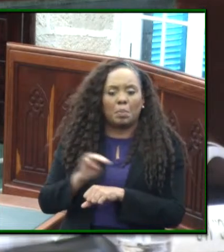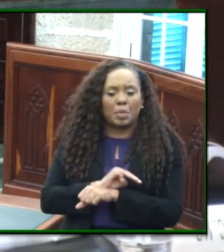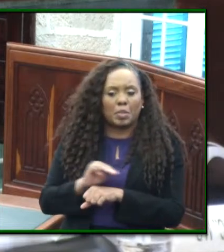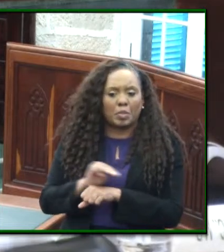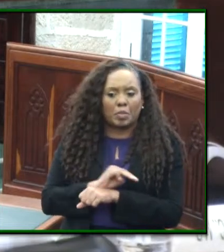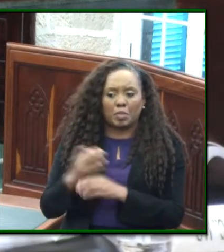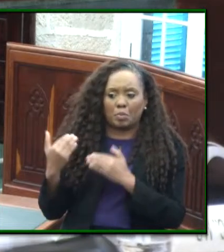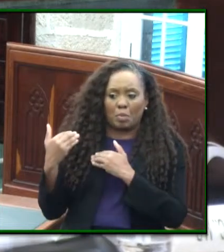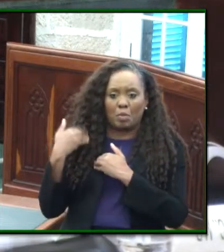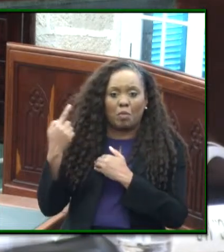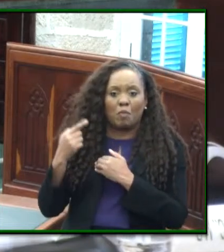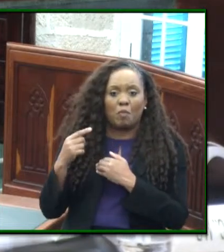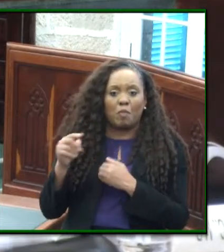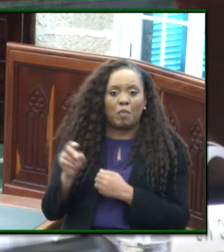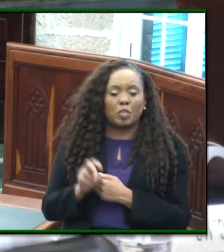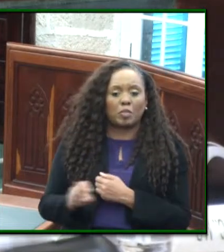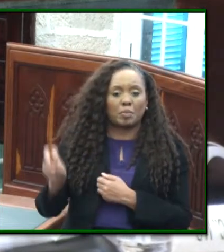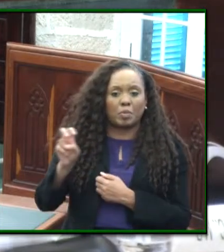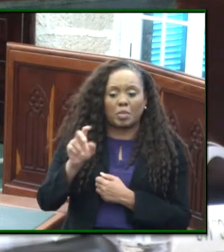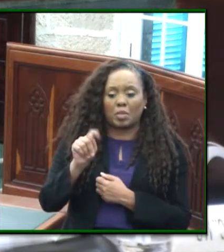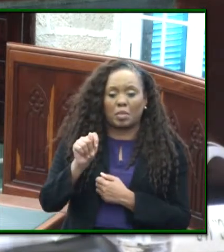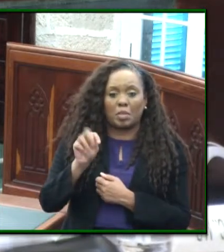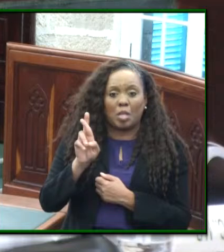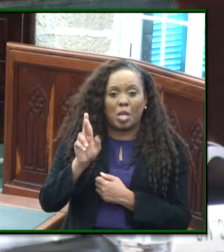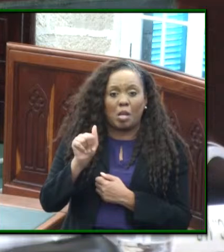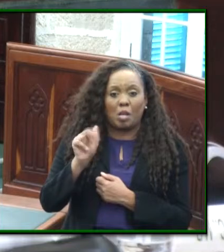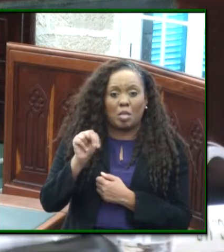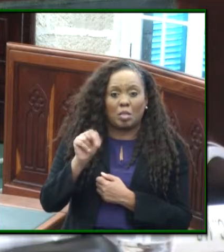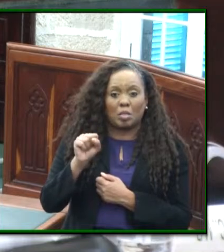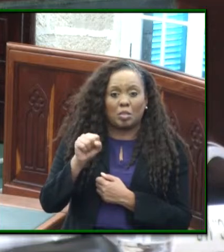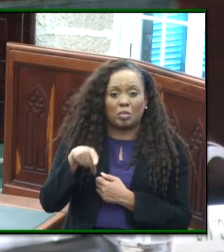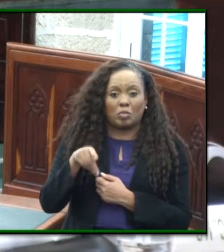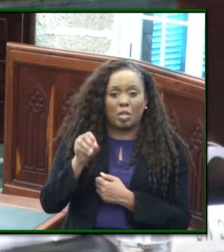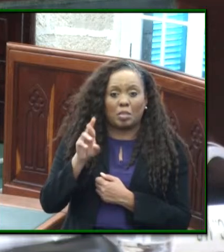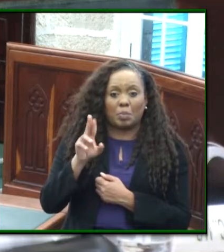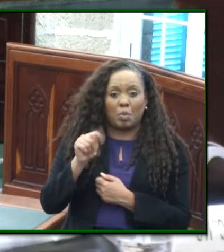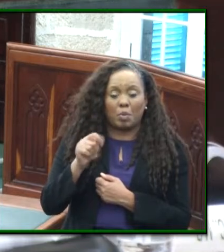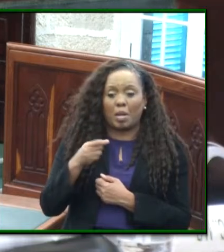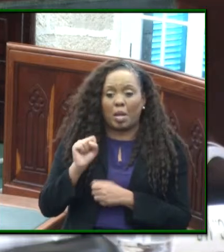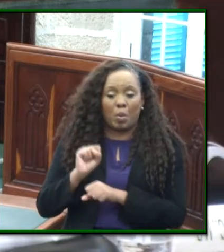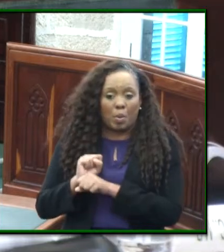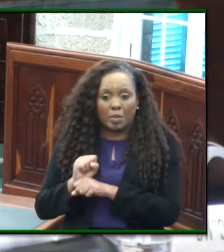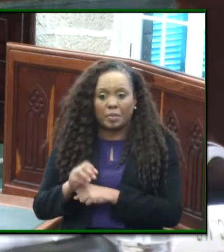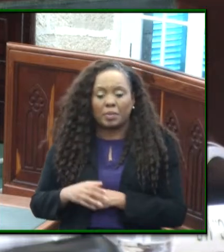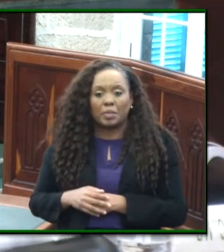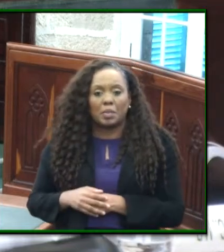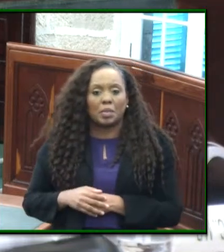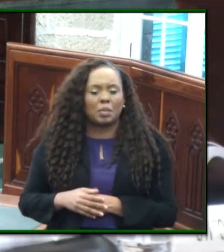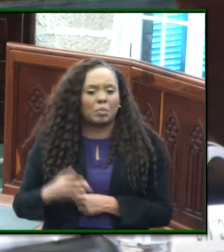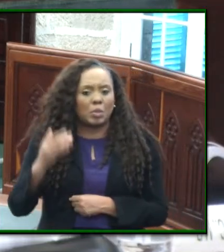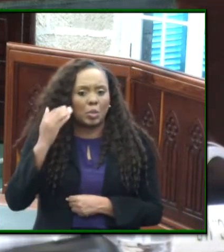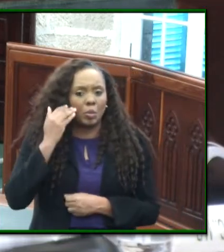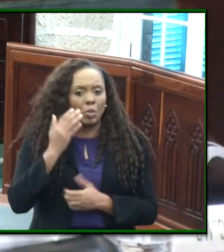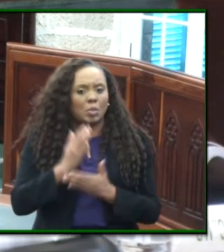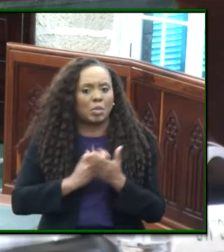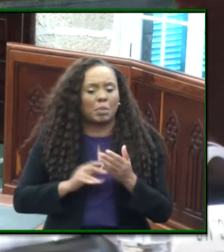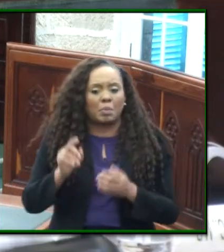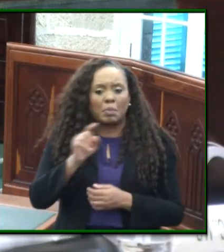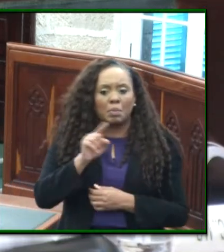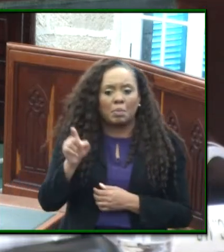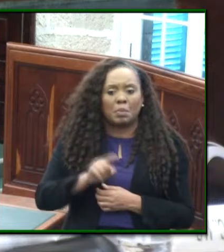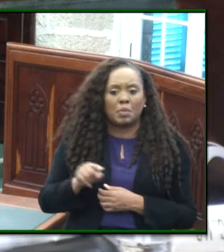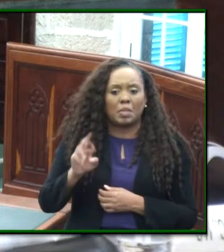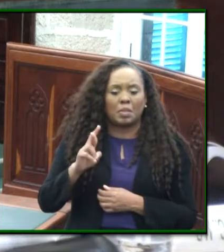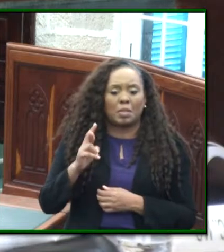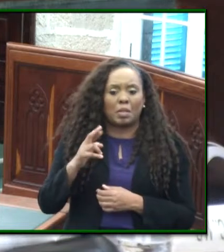be able to deal with some of the trouble spots where we have PSV operators not complying with the regulations. And so